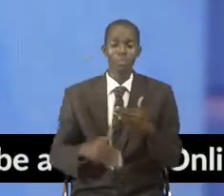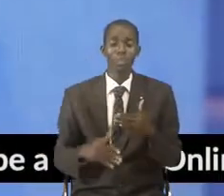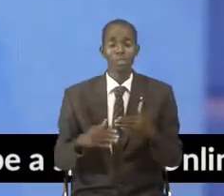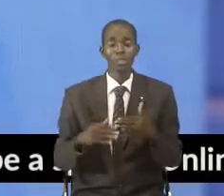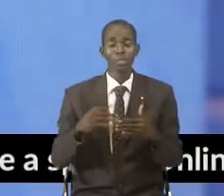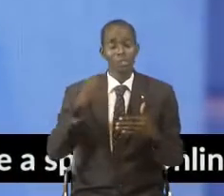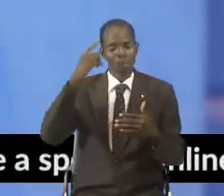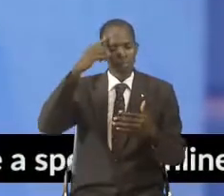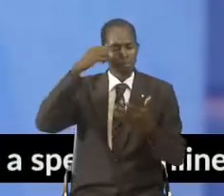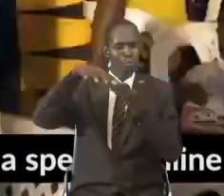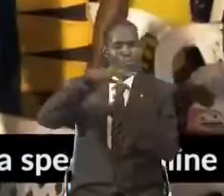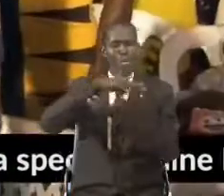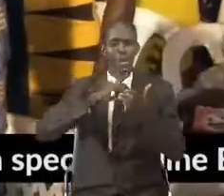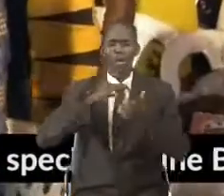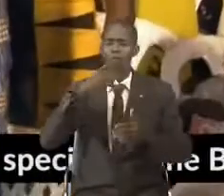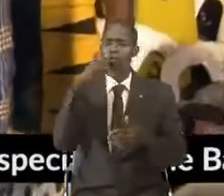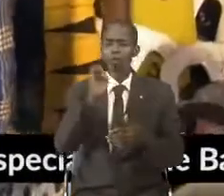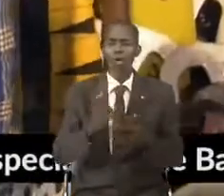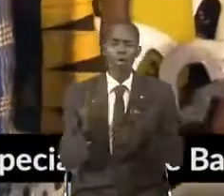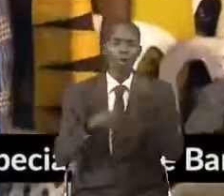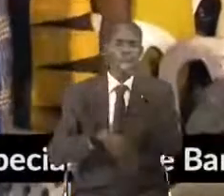now and heal you completely.